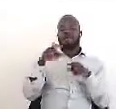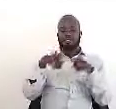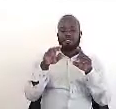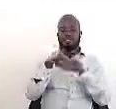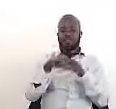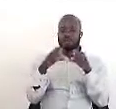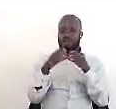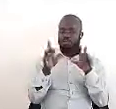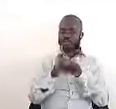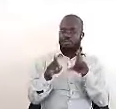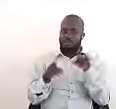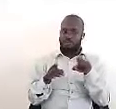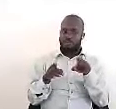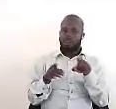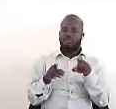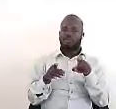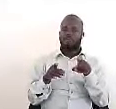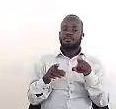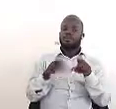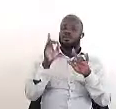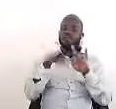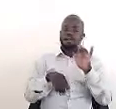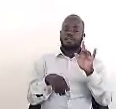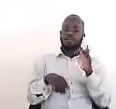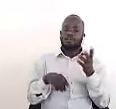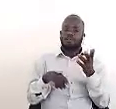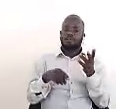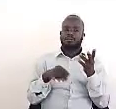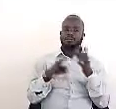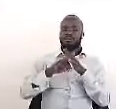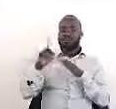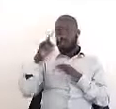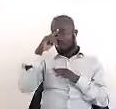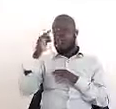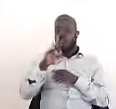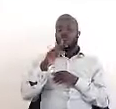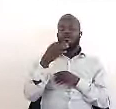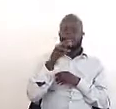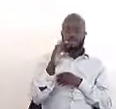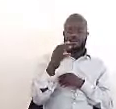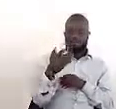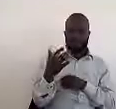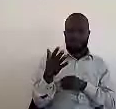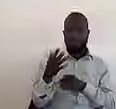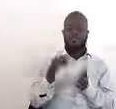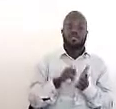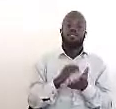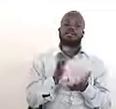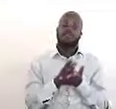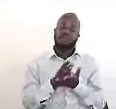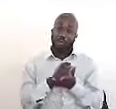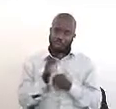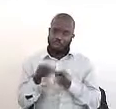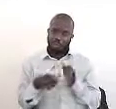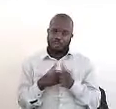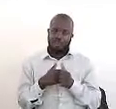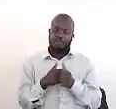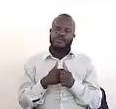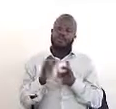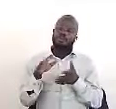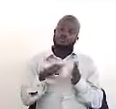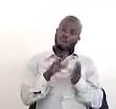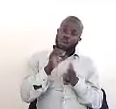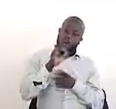find yourself in that category, you can take heart, because one of the things that is